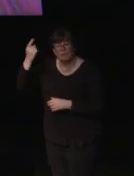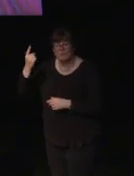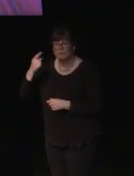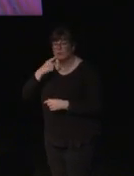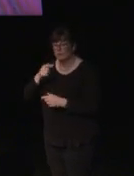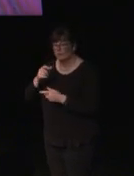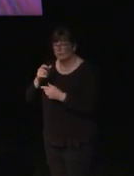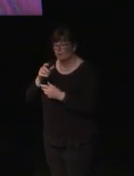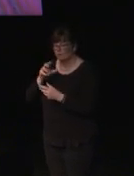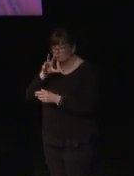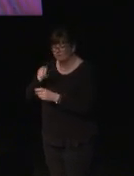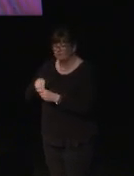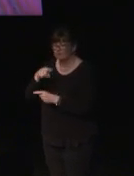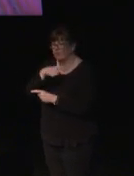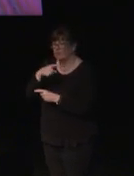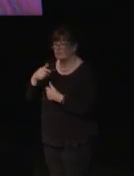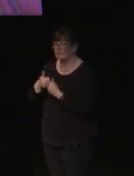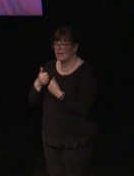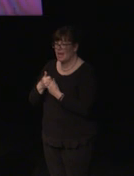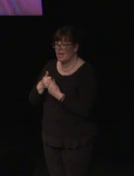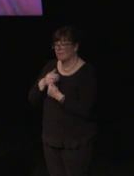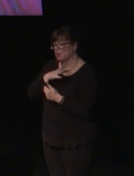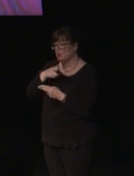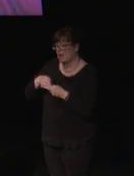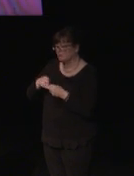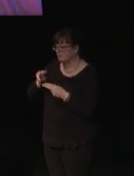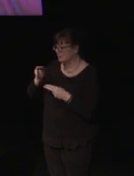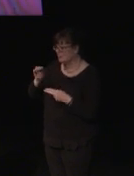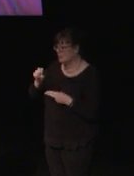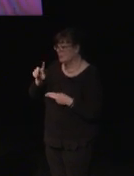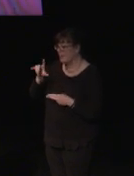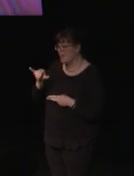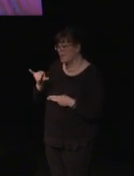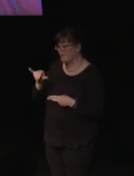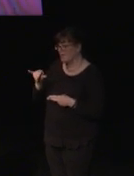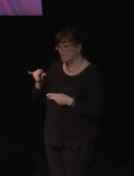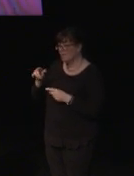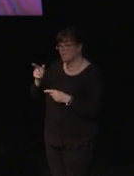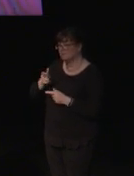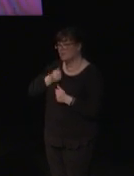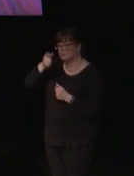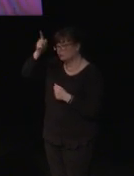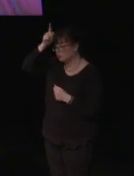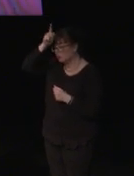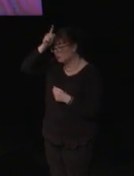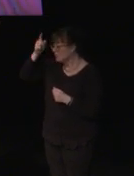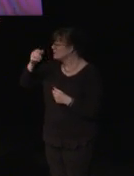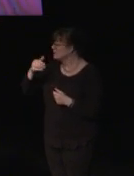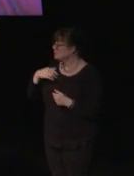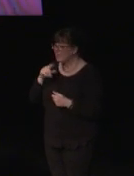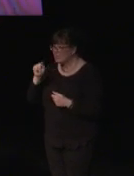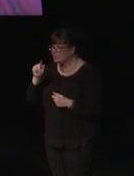of this feature. Her name's Melly. She's in Germany. She just got a tattoo of the controller.